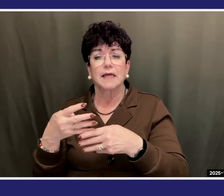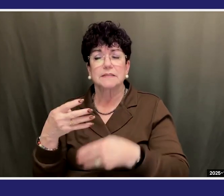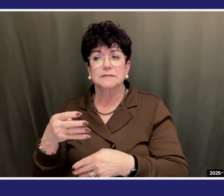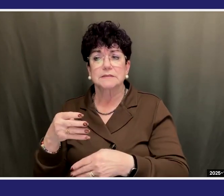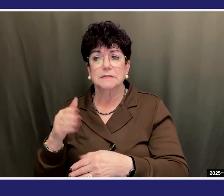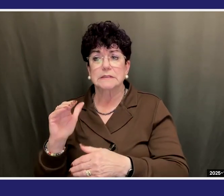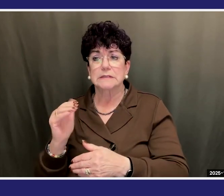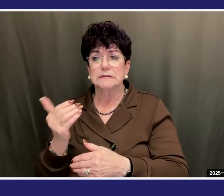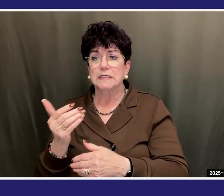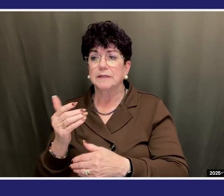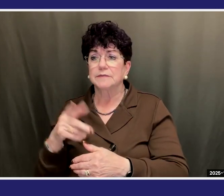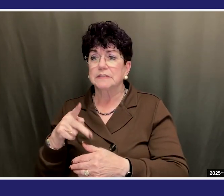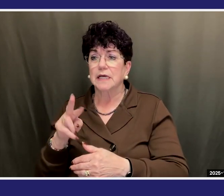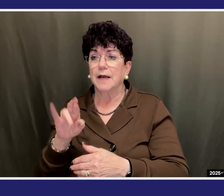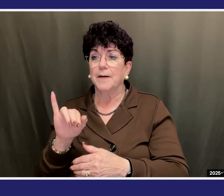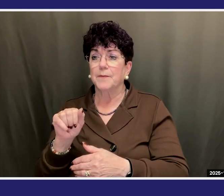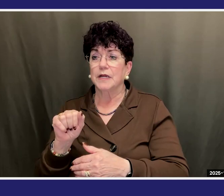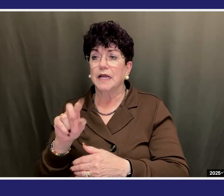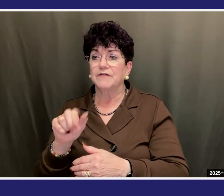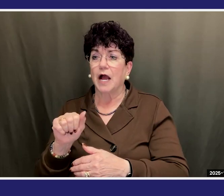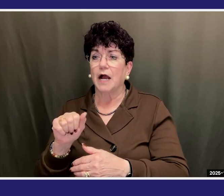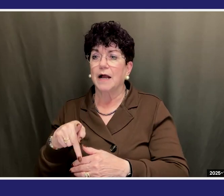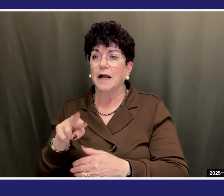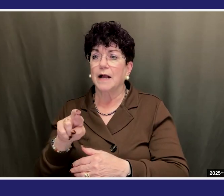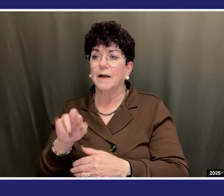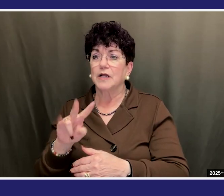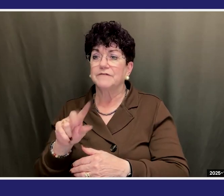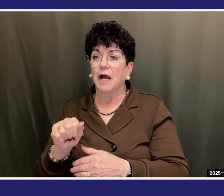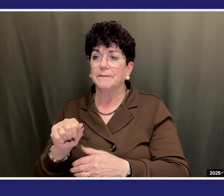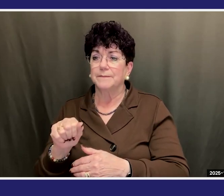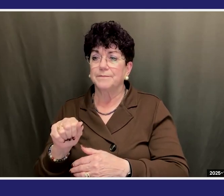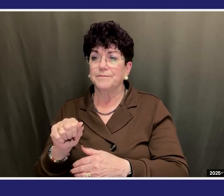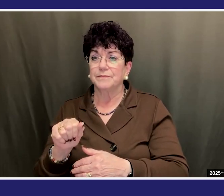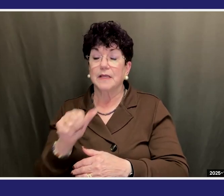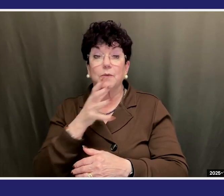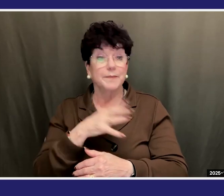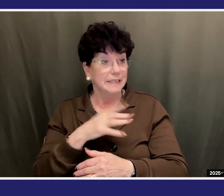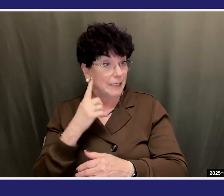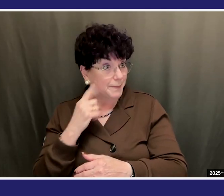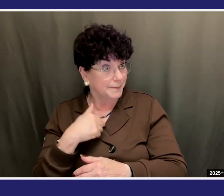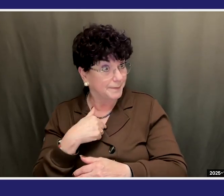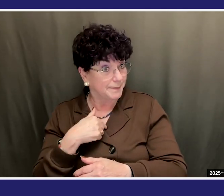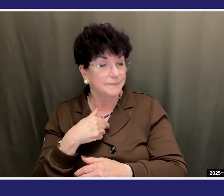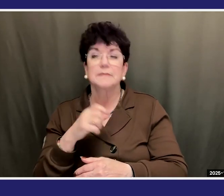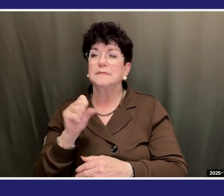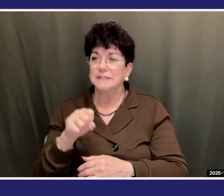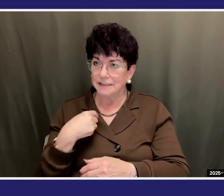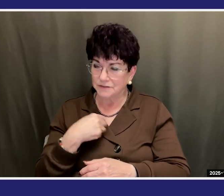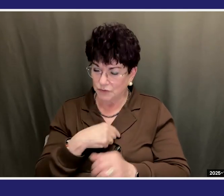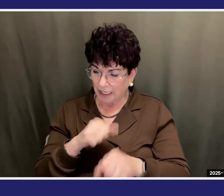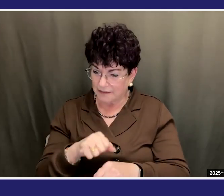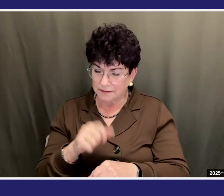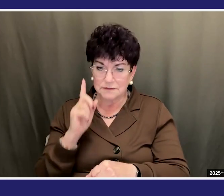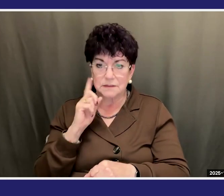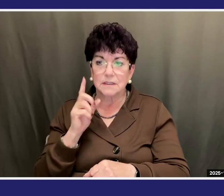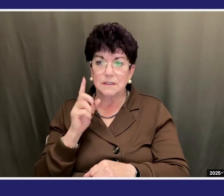like the Priya. Priya, are you able to come off of mute? Yes, can you hear me? Yes, we can.